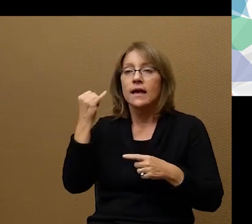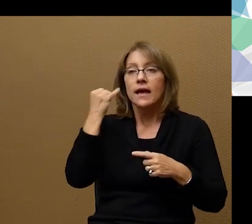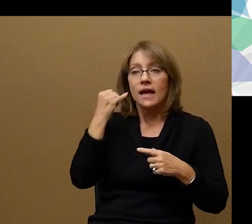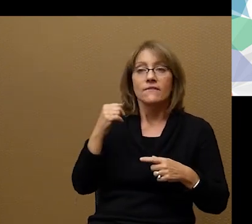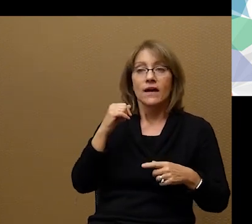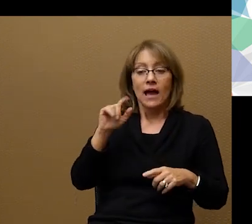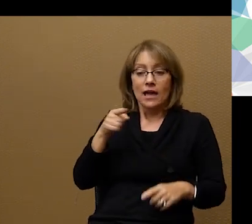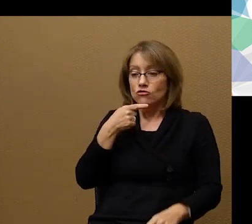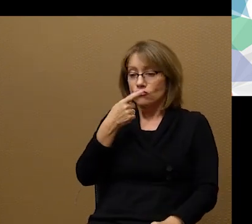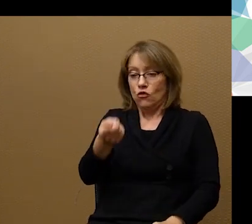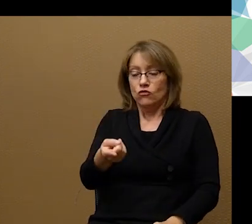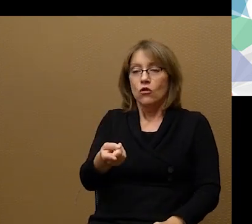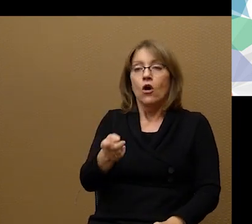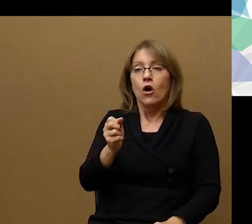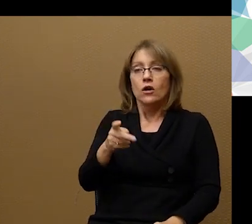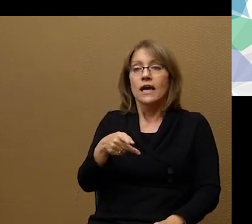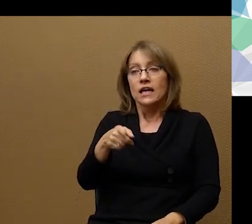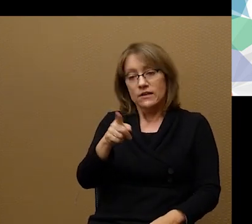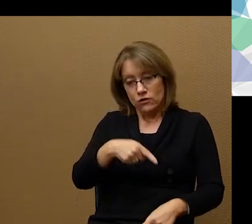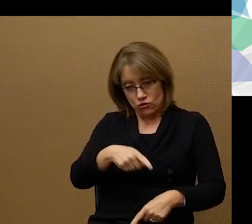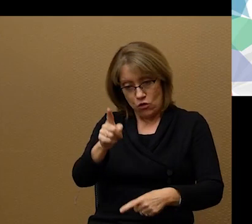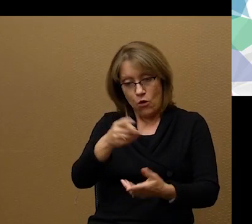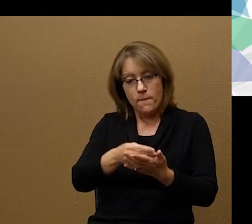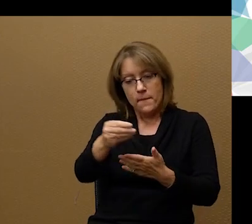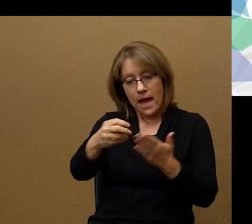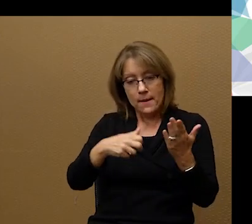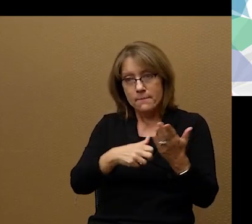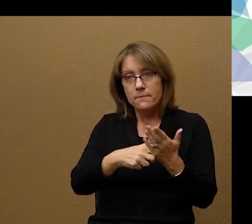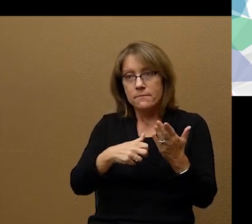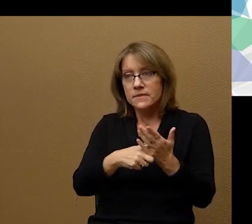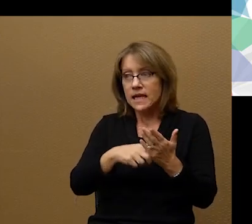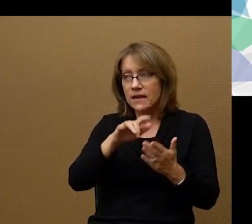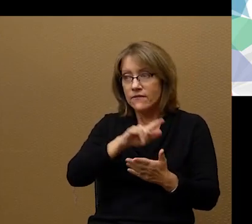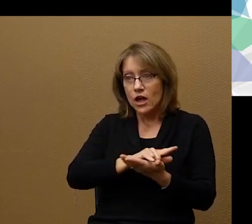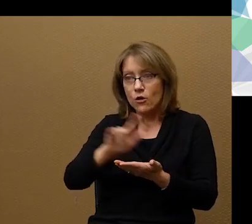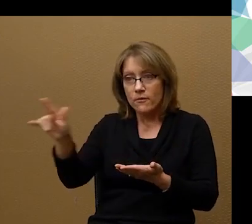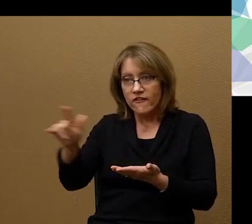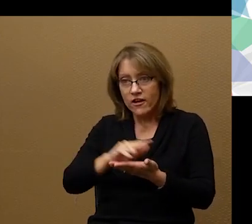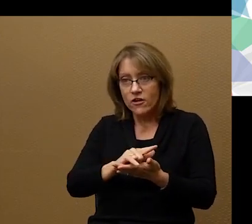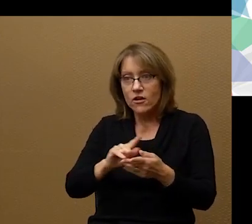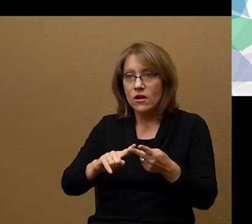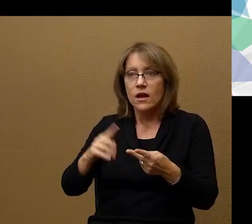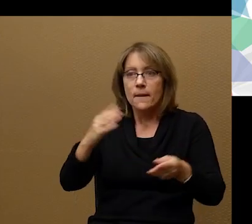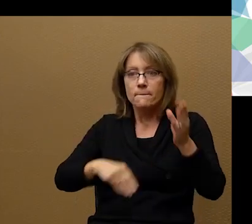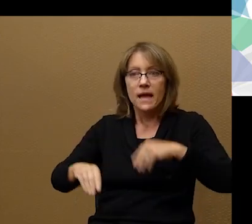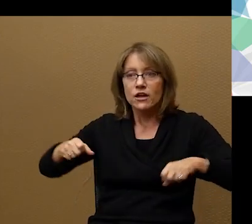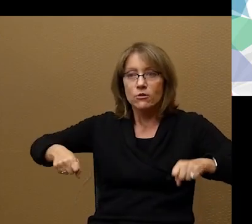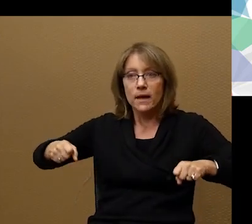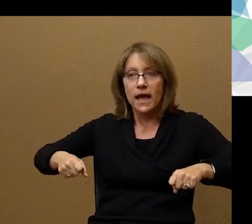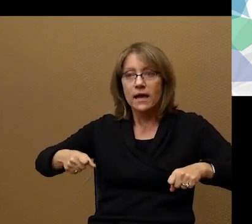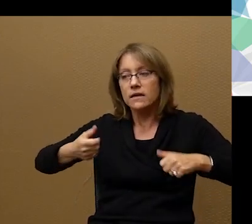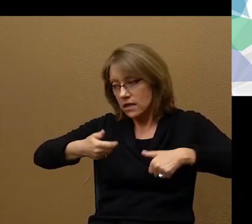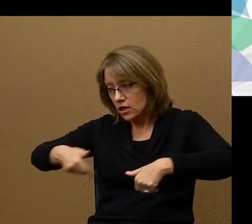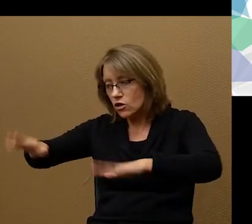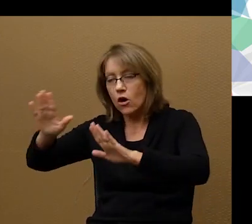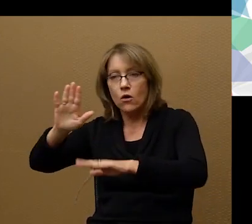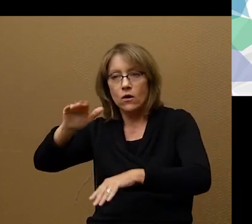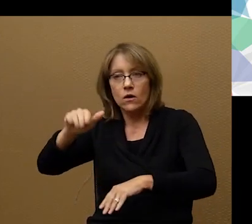told you, okay, you got to go buy a plane ticket, pack your bags, and go. Would you